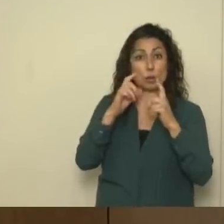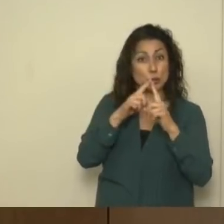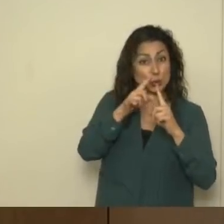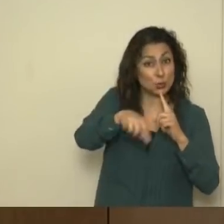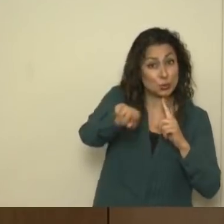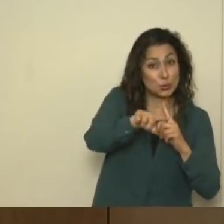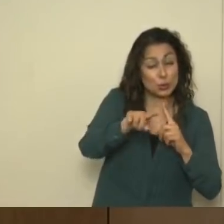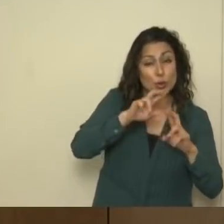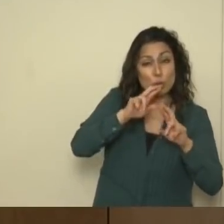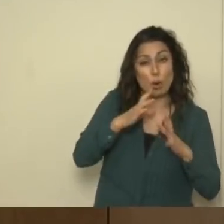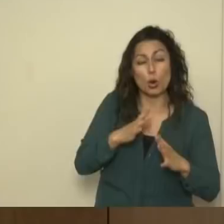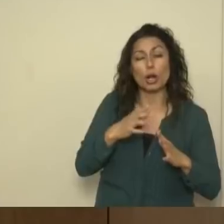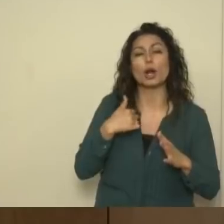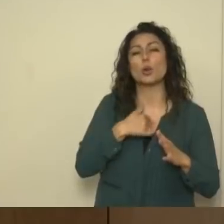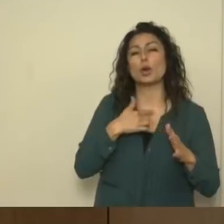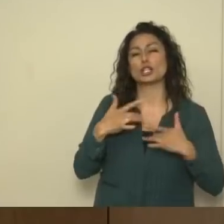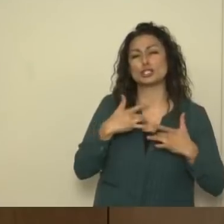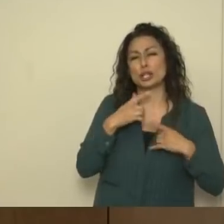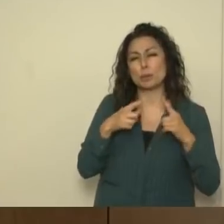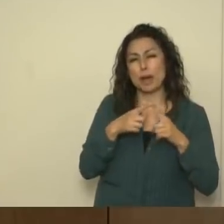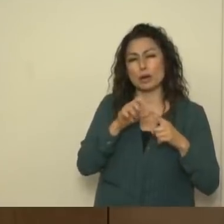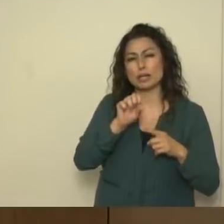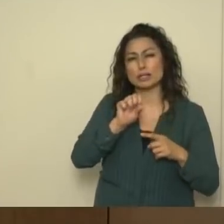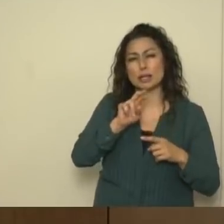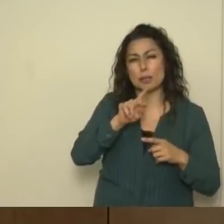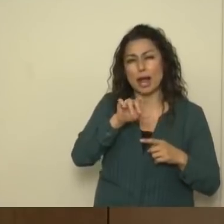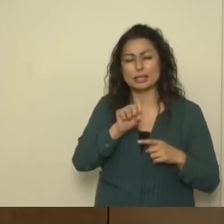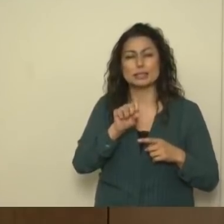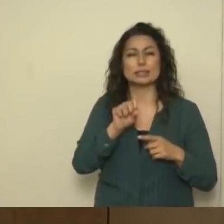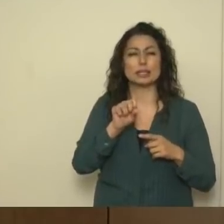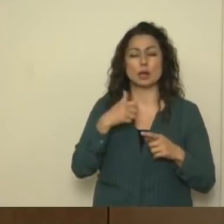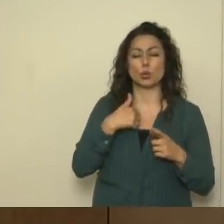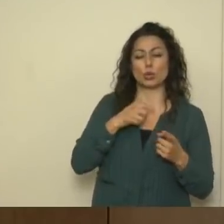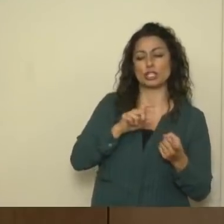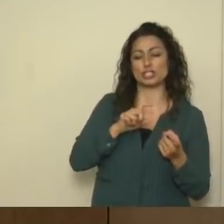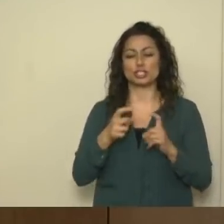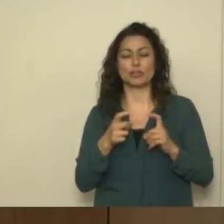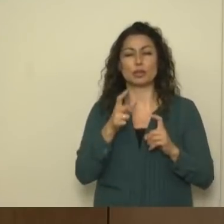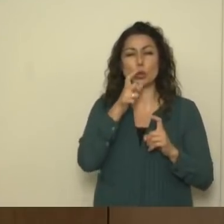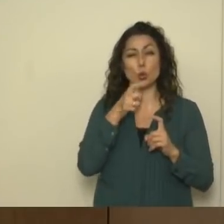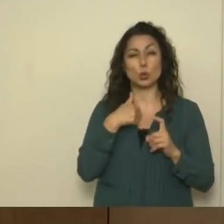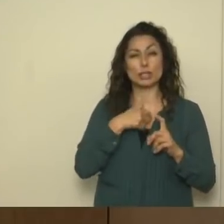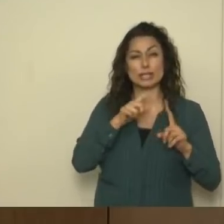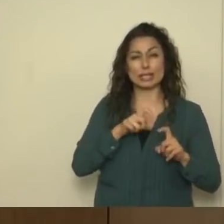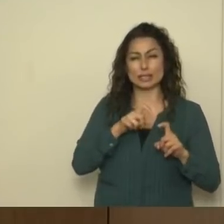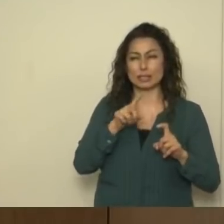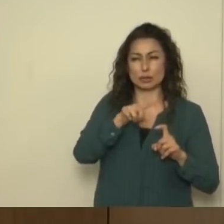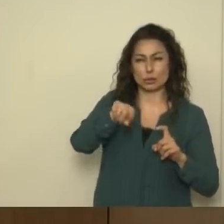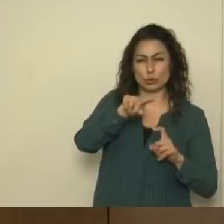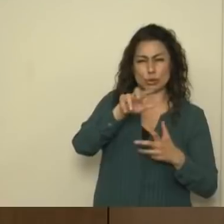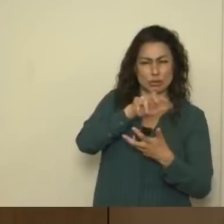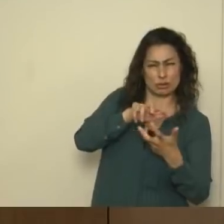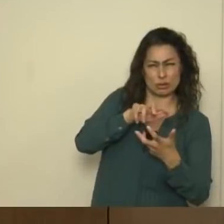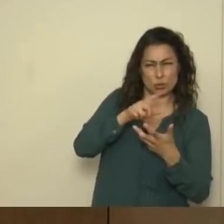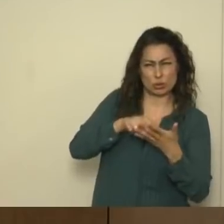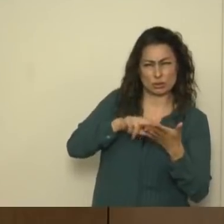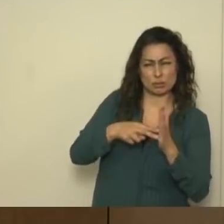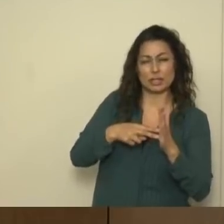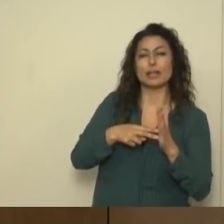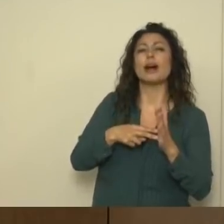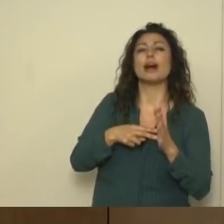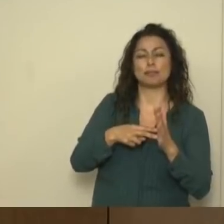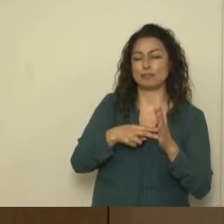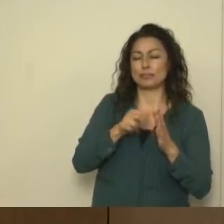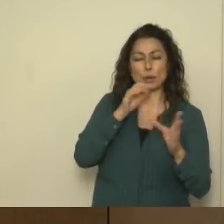we were worried about the supplies, that we were shifting who we were testing, and it got a little garbled. So you should expect us to put out a